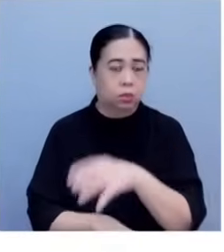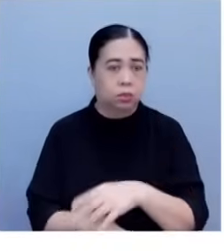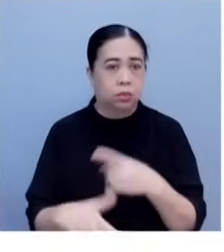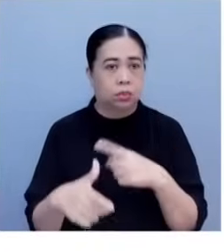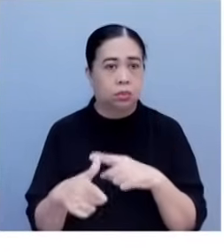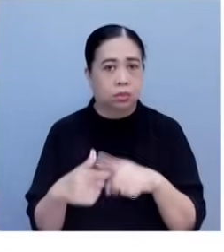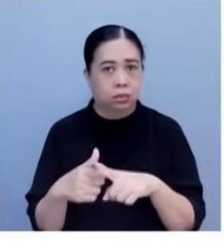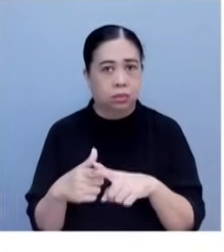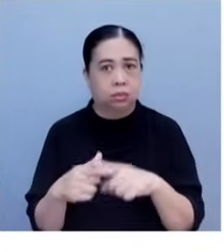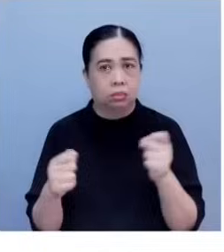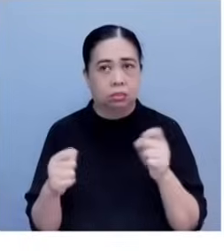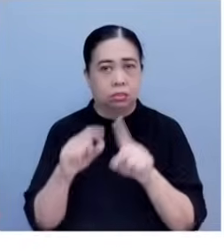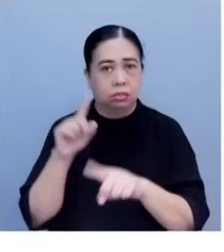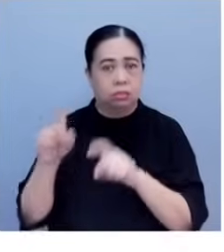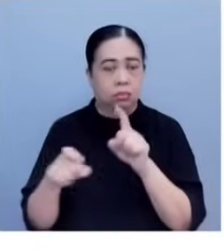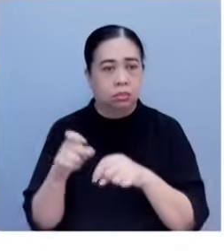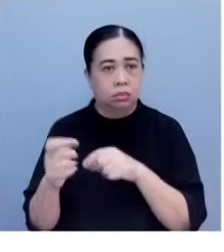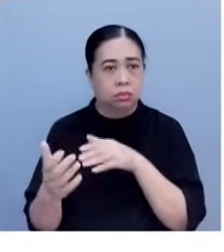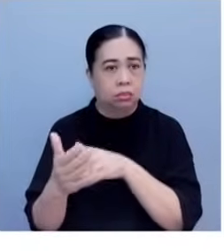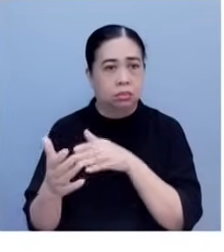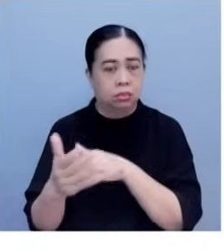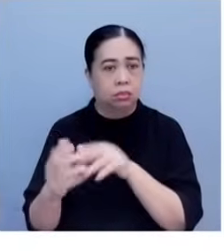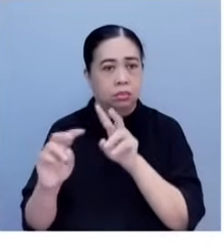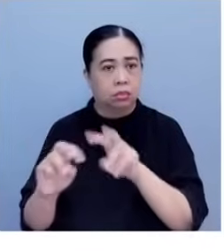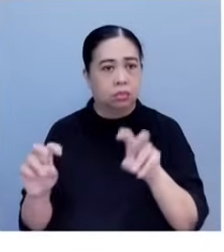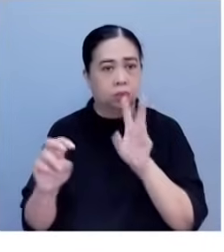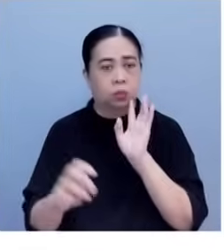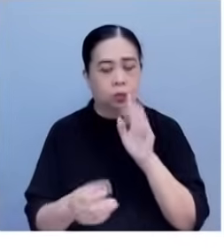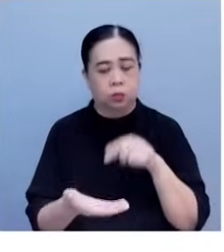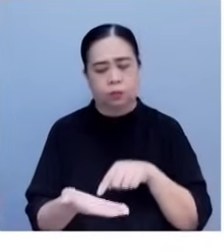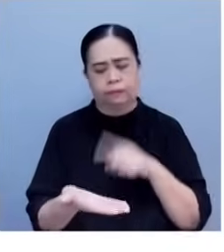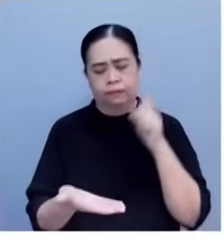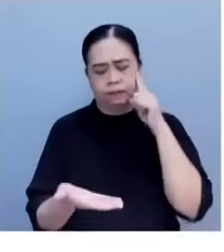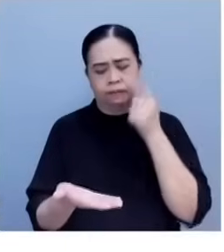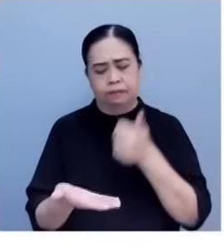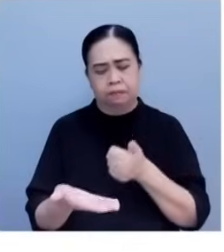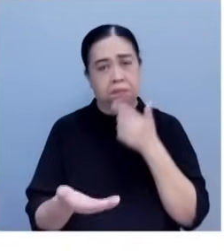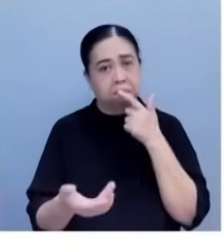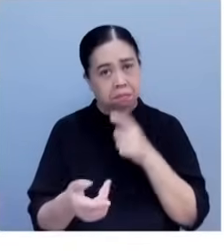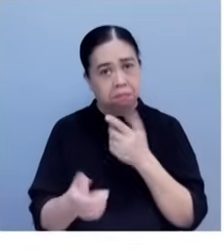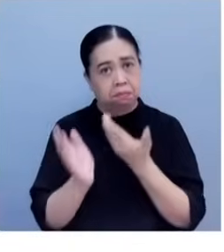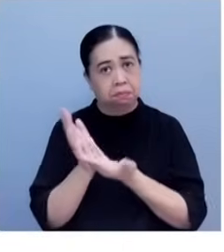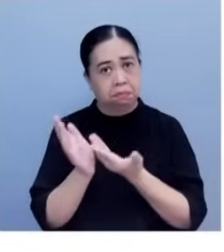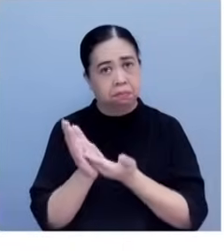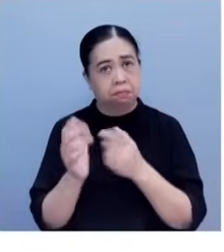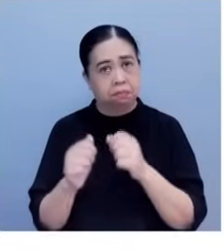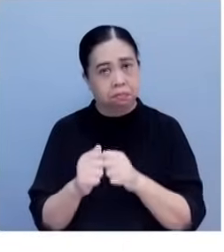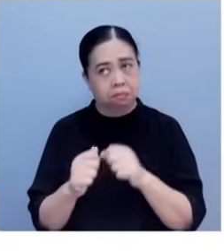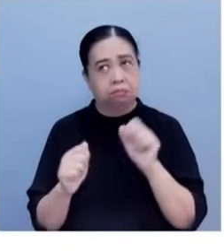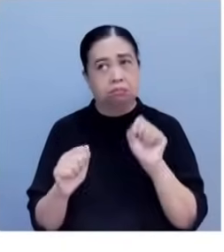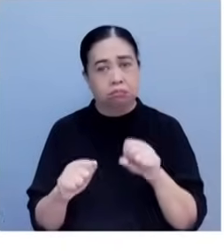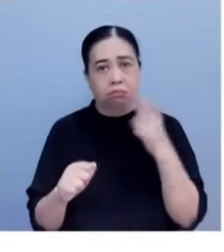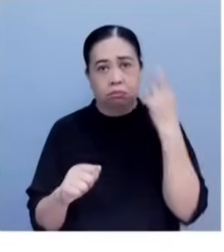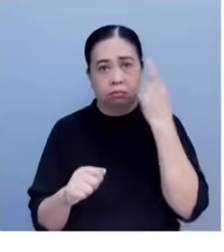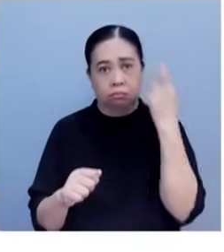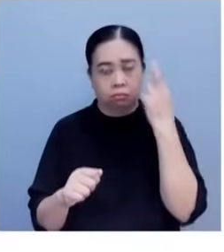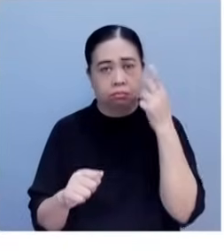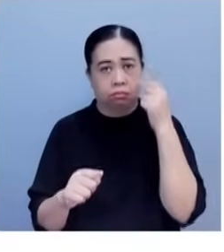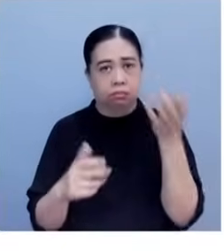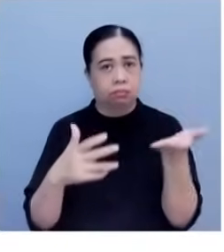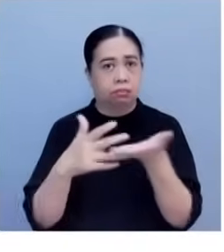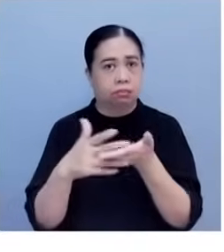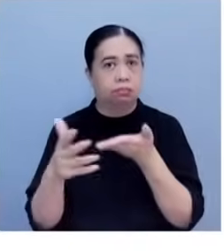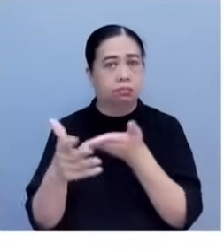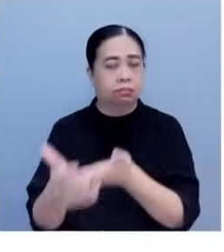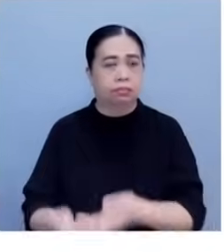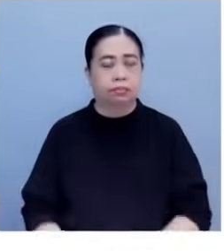the prosecutor investigating it will have to determine whether there is probable cause on the basis of the complaint filed by the